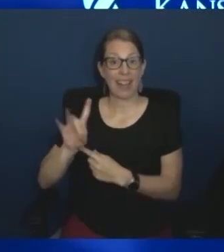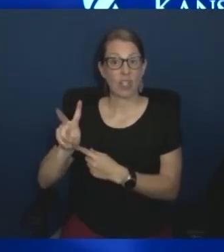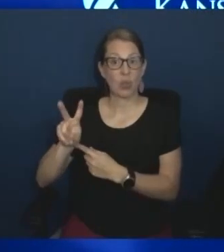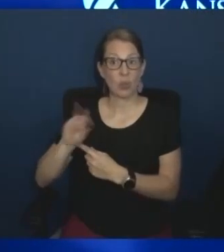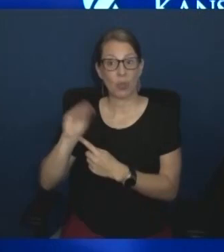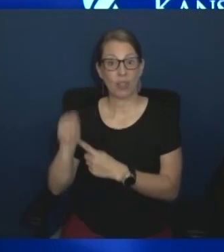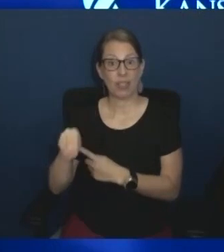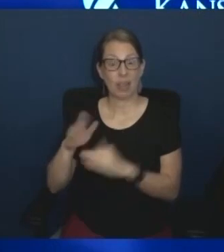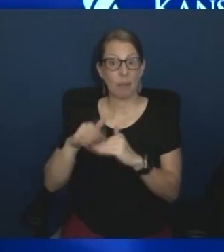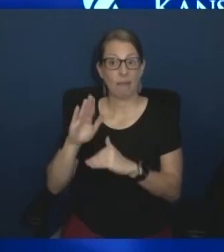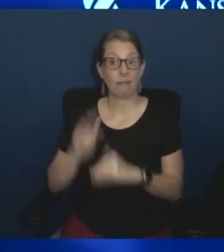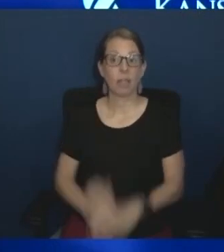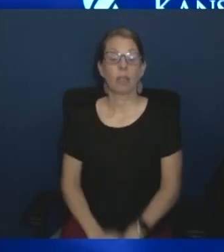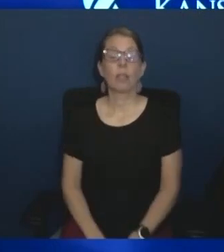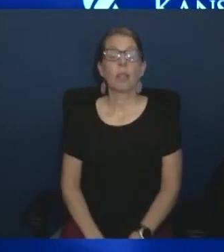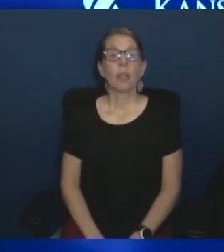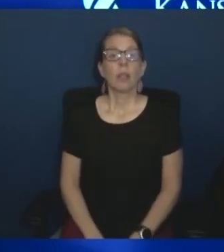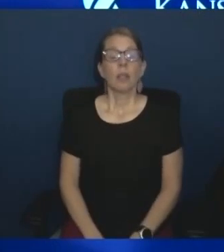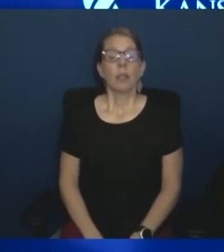above.